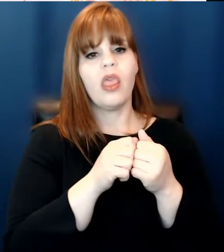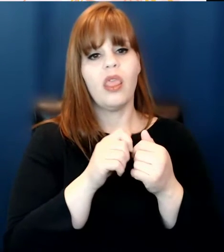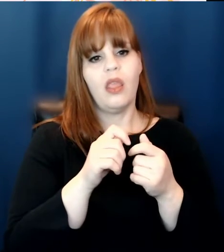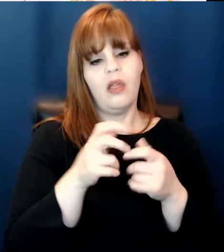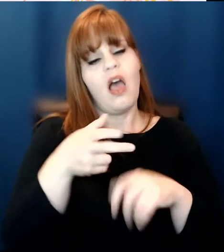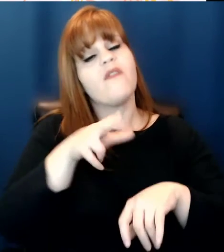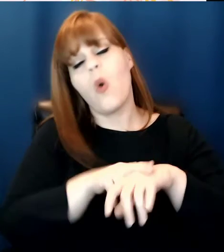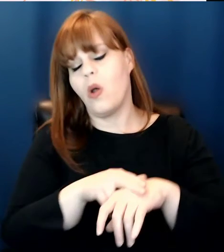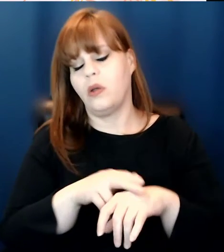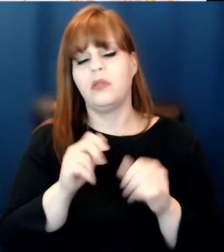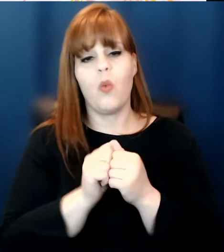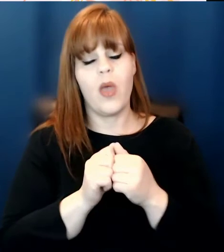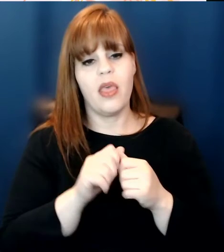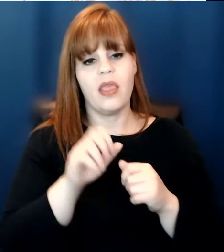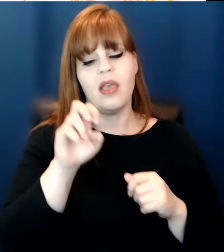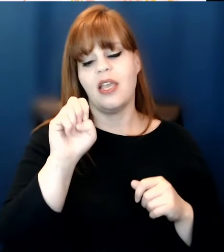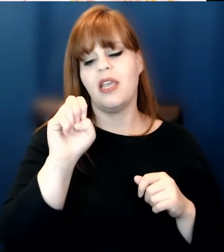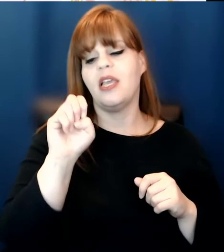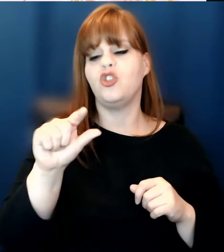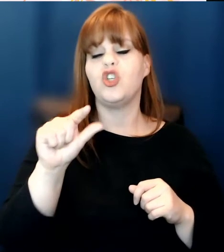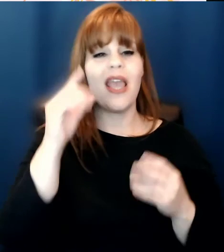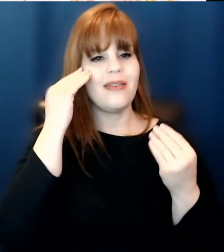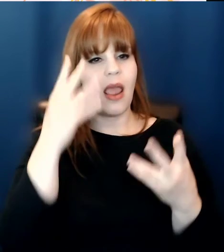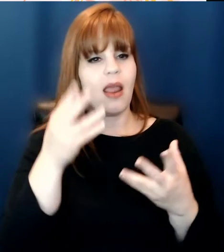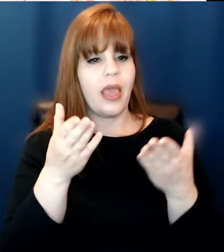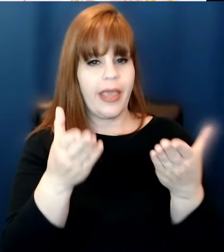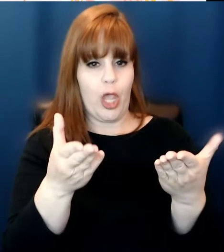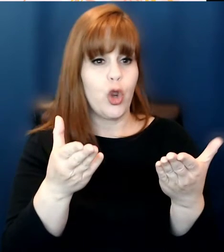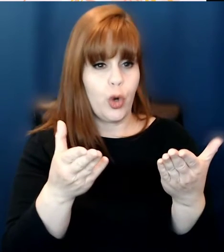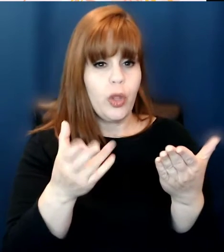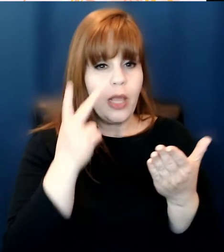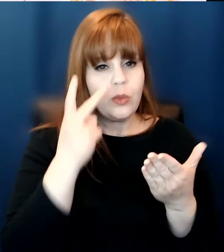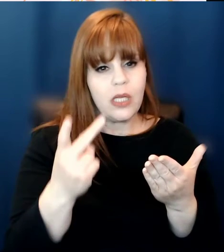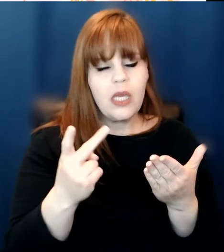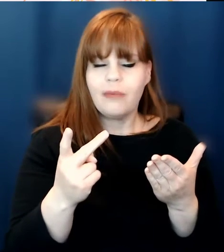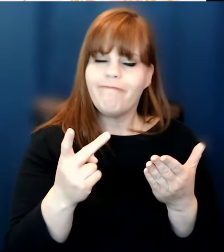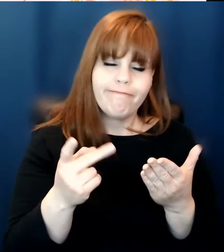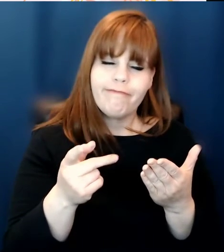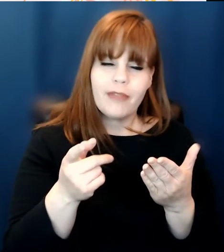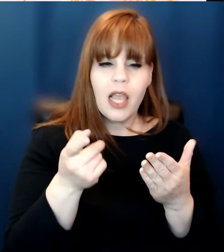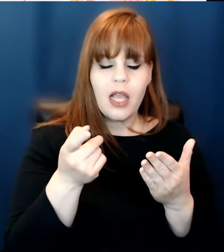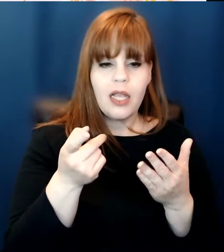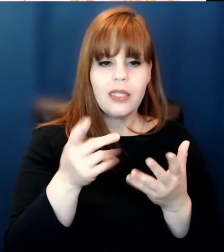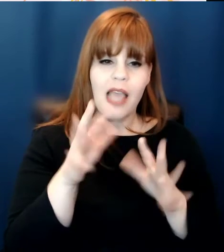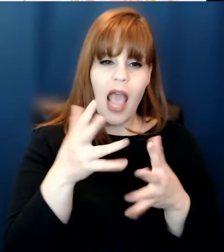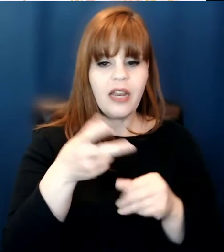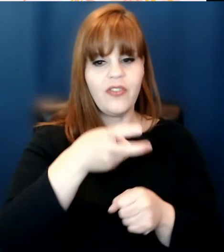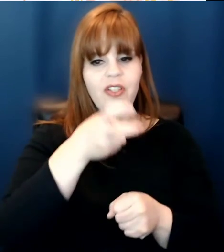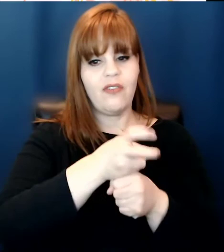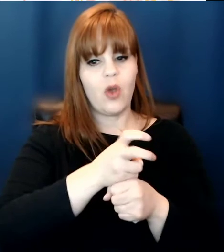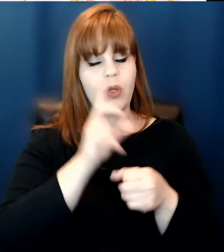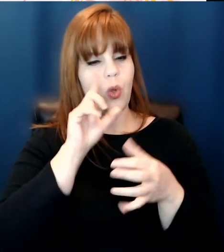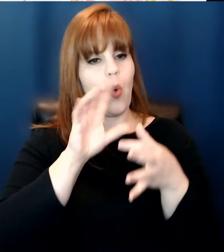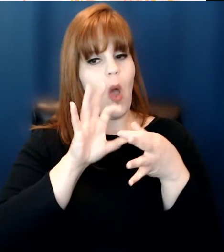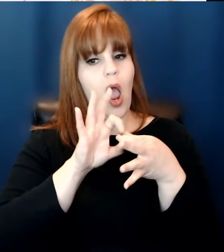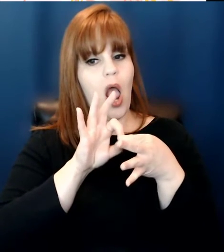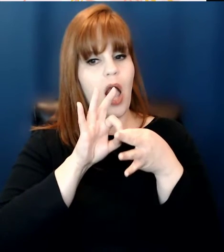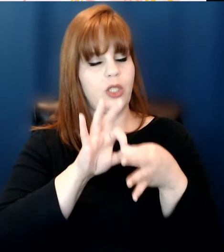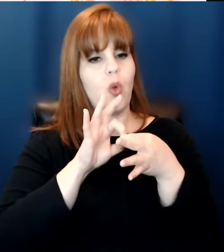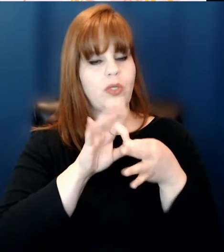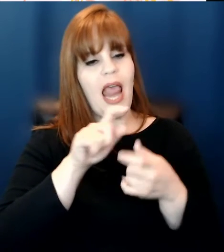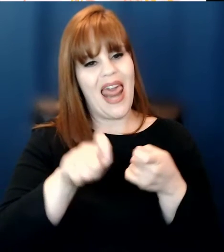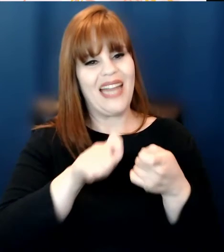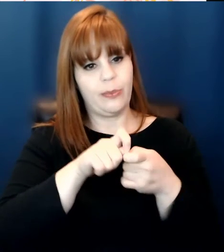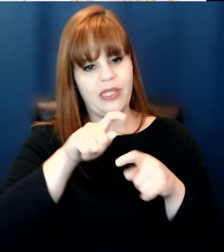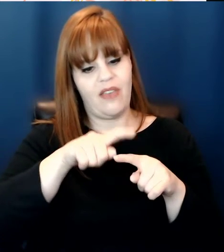With of course with these EEG data here, it's pretty difficult to kind of associate a